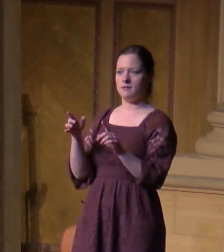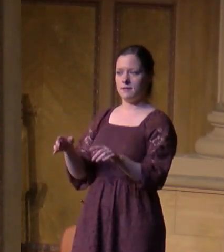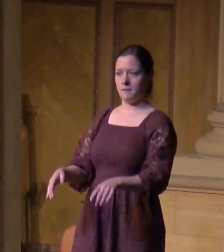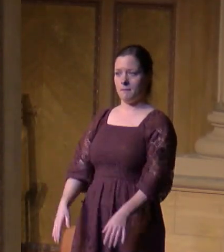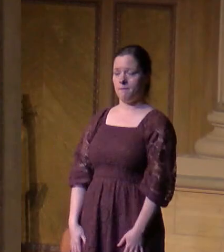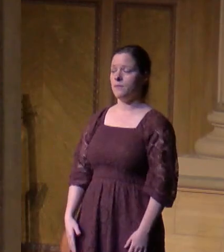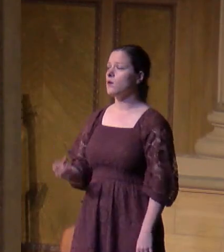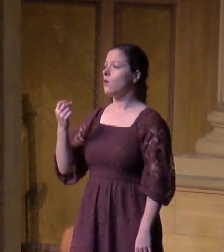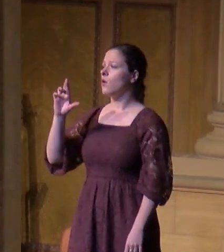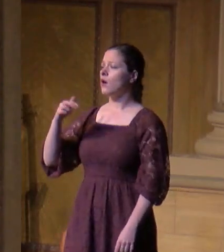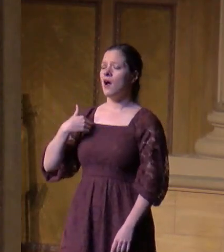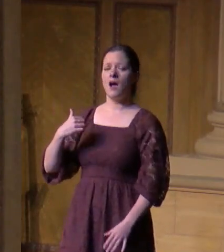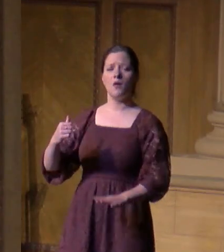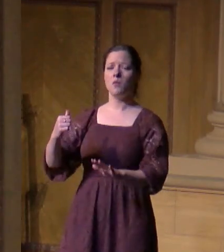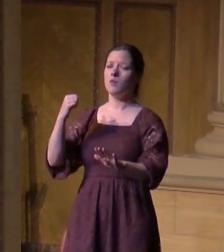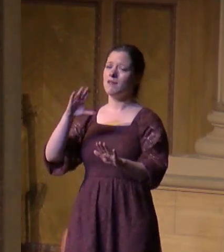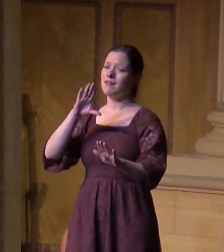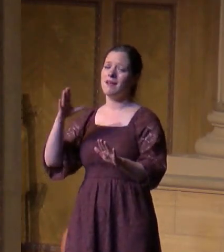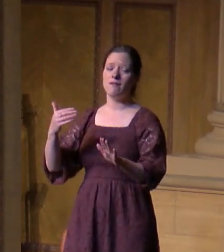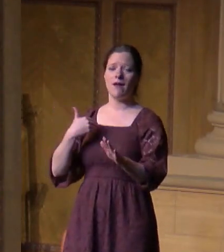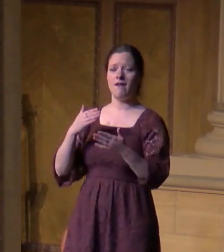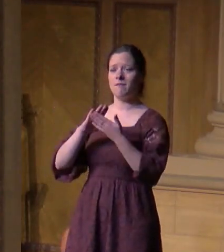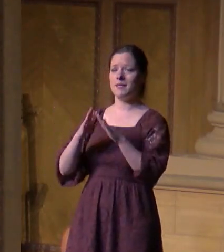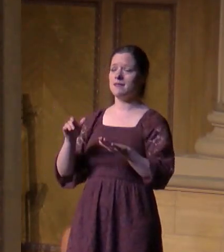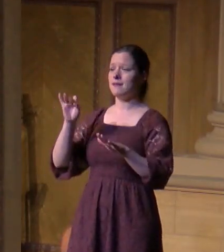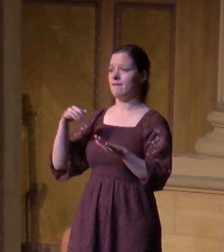or I would never have peace if I lost this